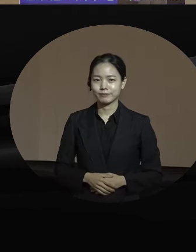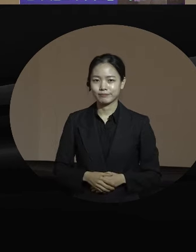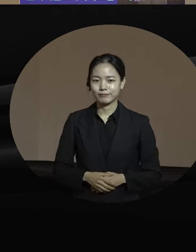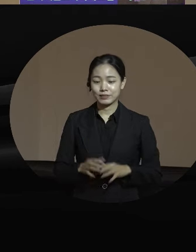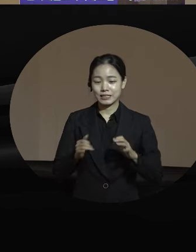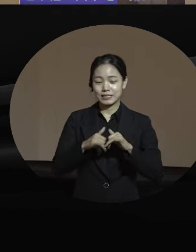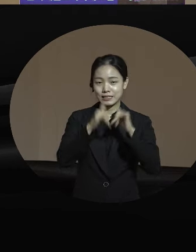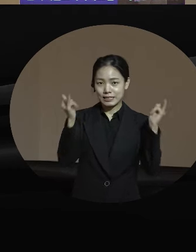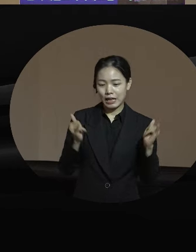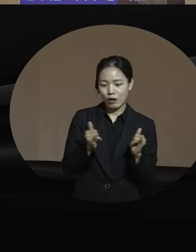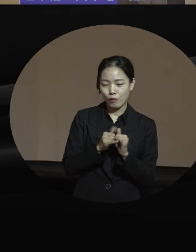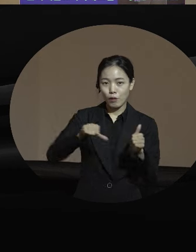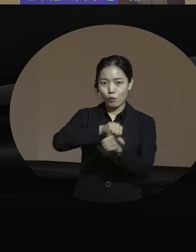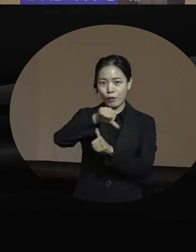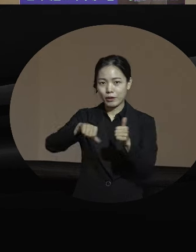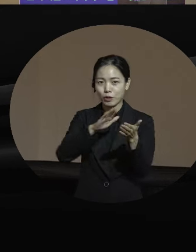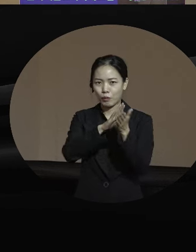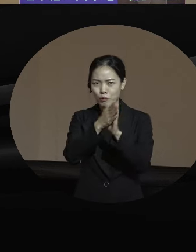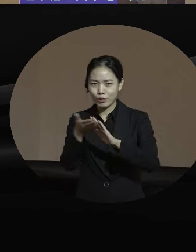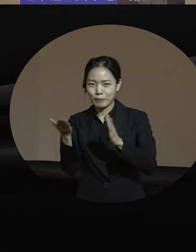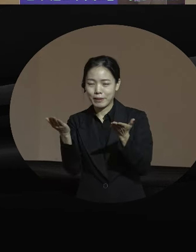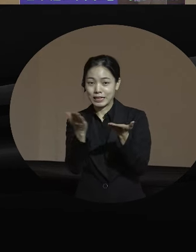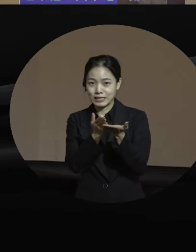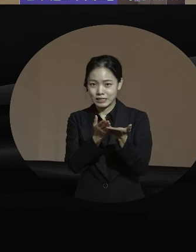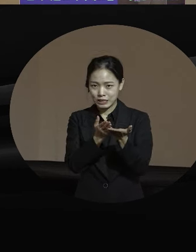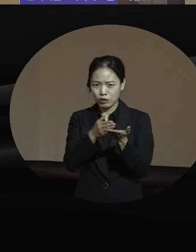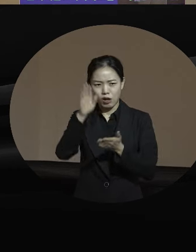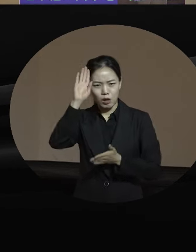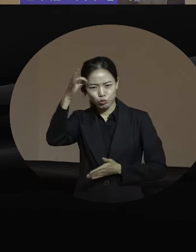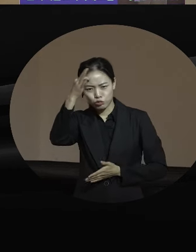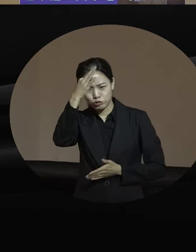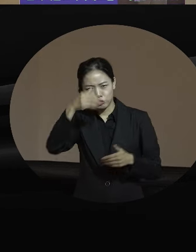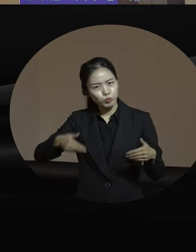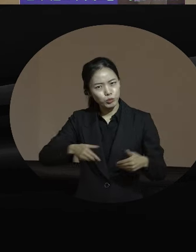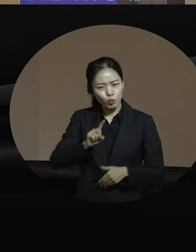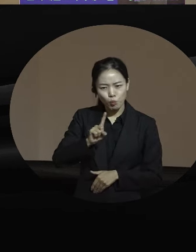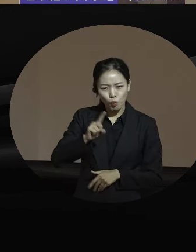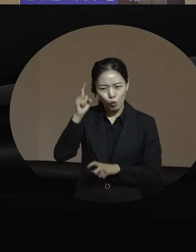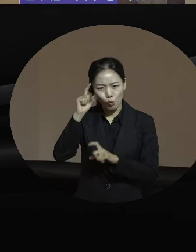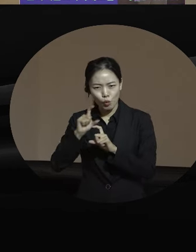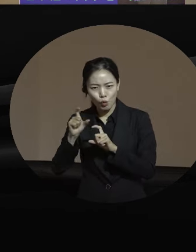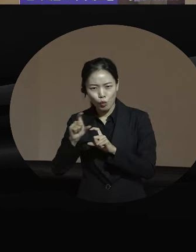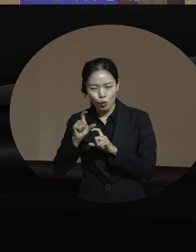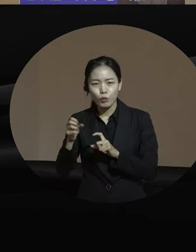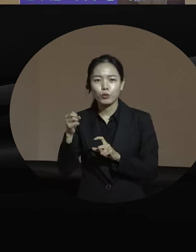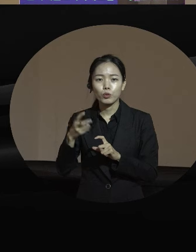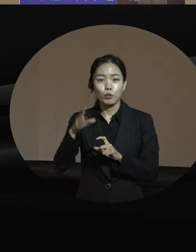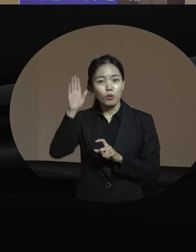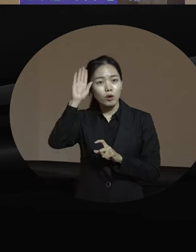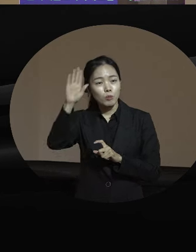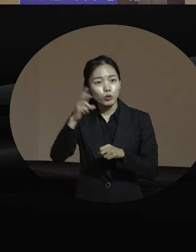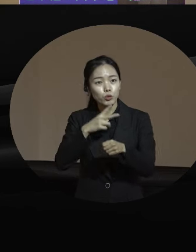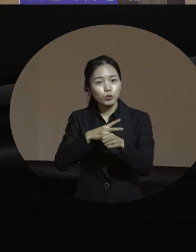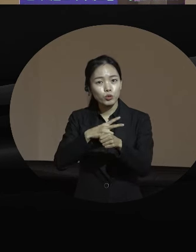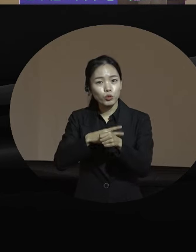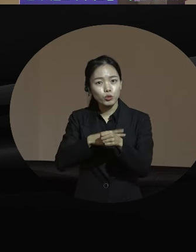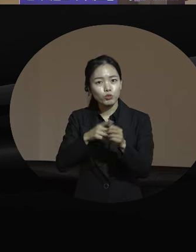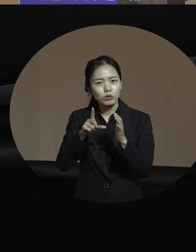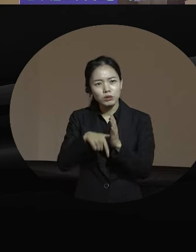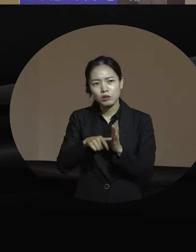and opportunities these changes bring to the operation of basic education. Also, the conducting of